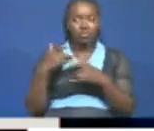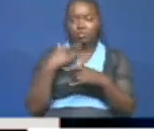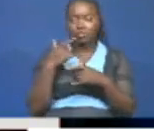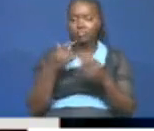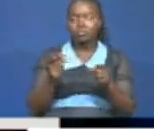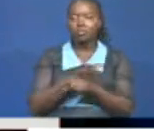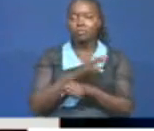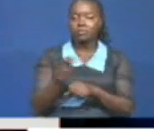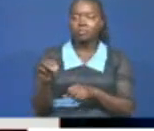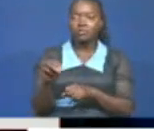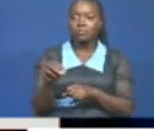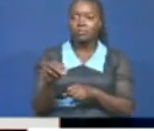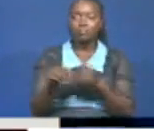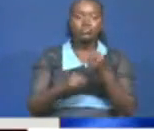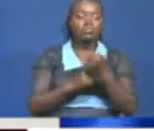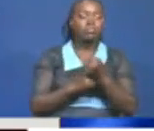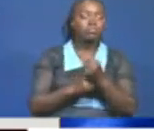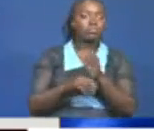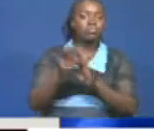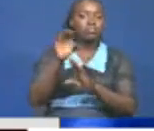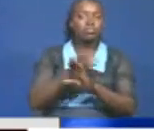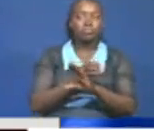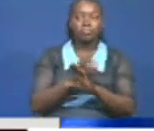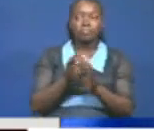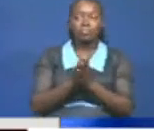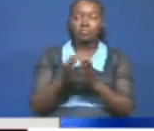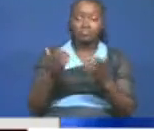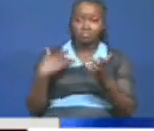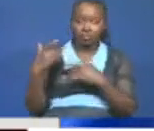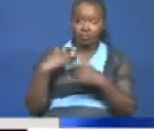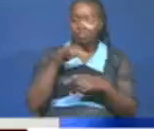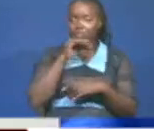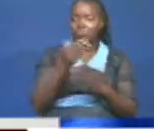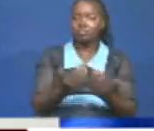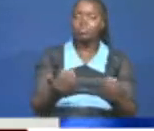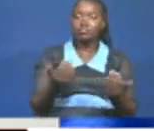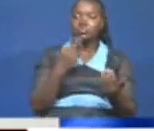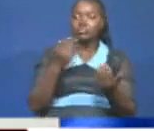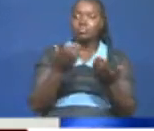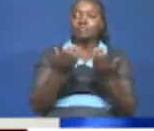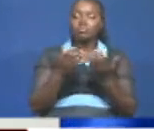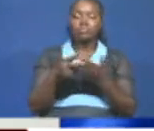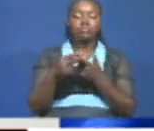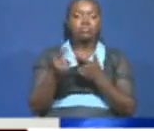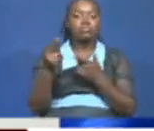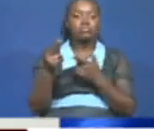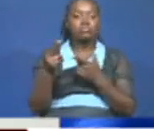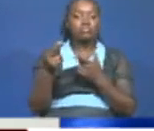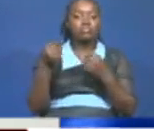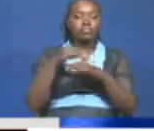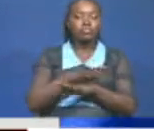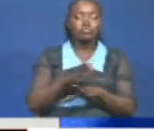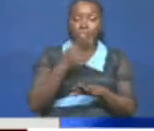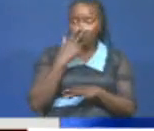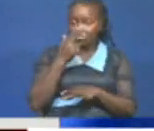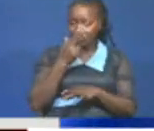the residents were in support of the curriculum. Concerning the boy child who needs to be circumcised to be able to integrate well with